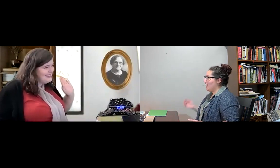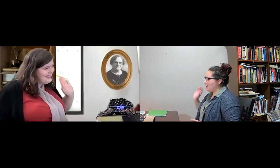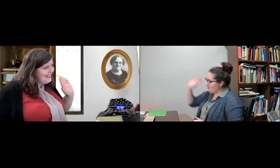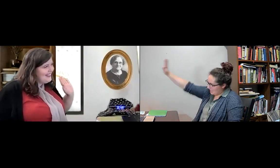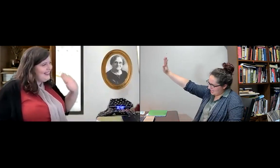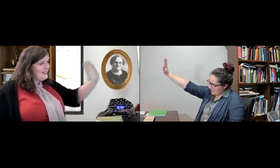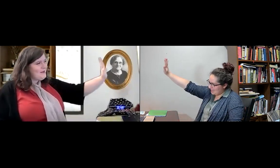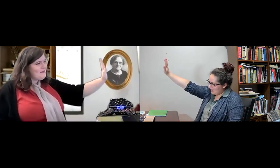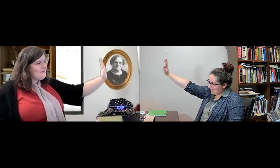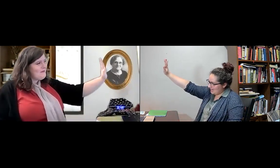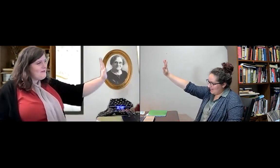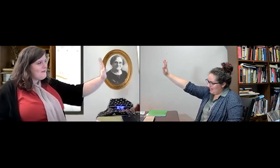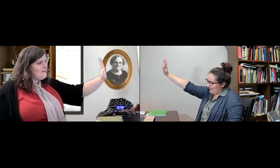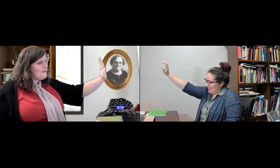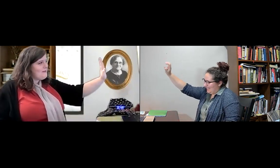Freeze frame, high five.